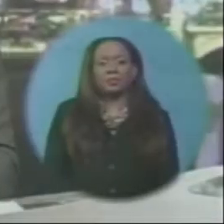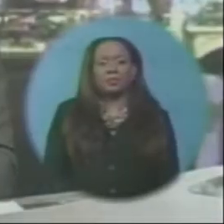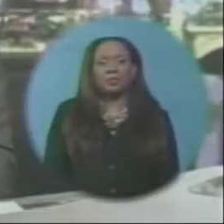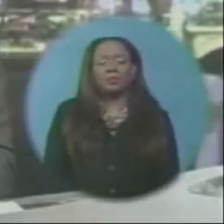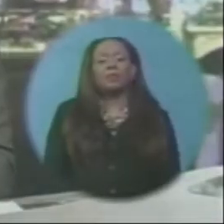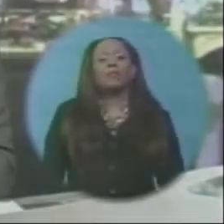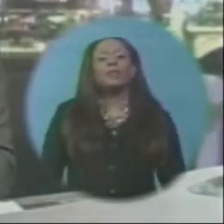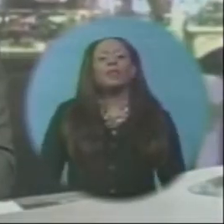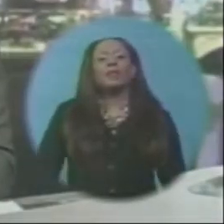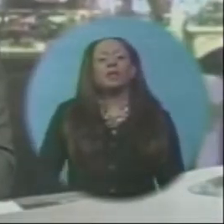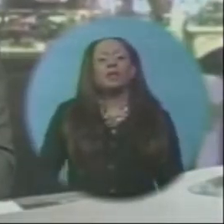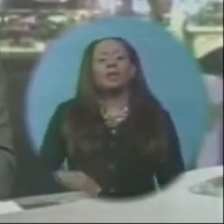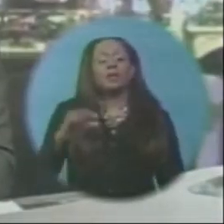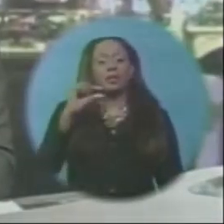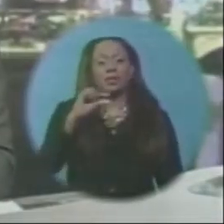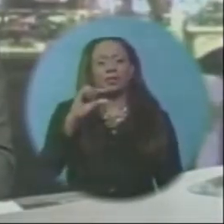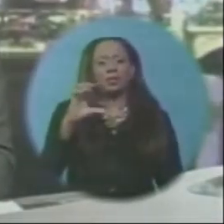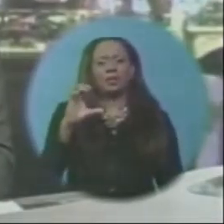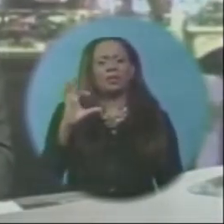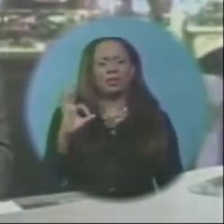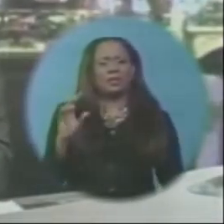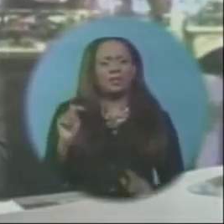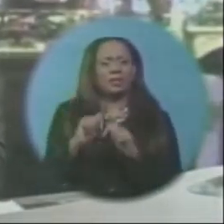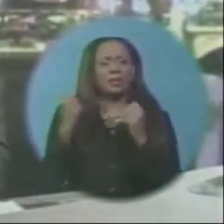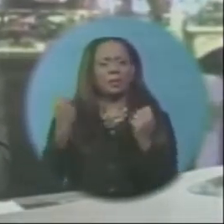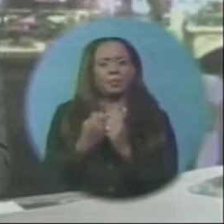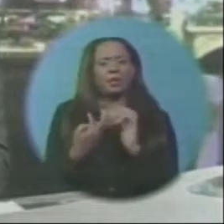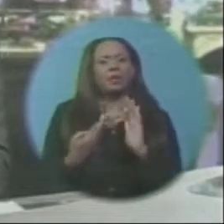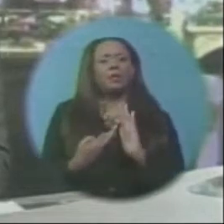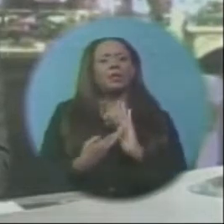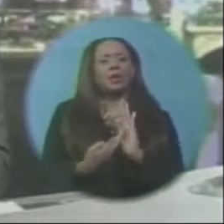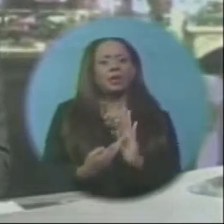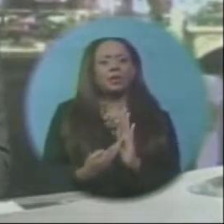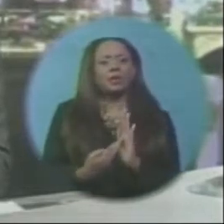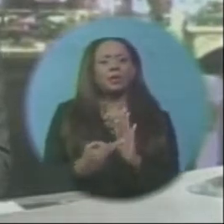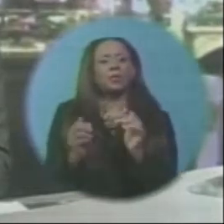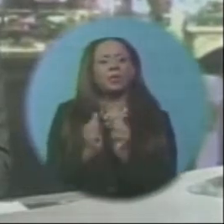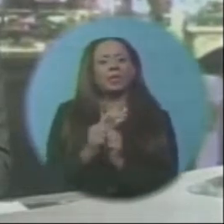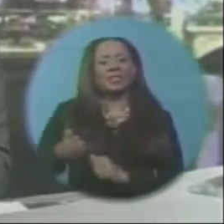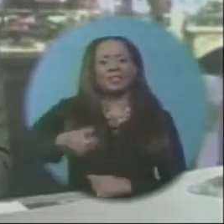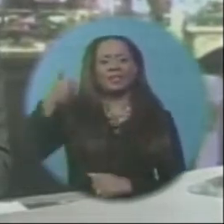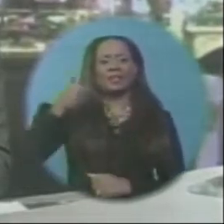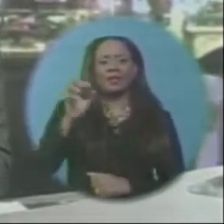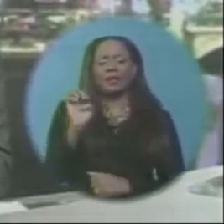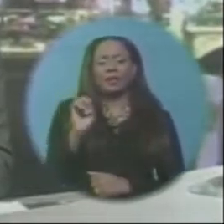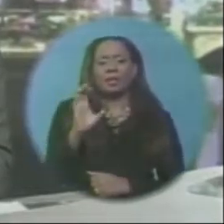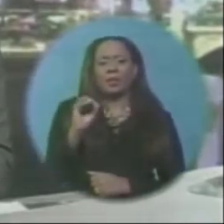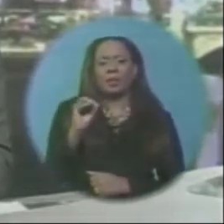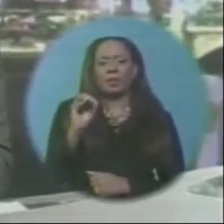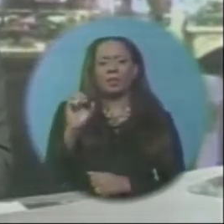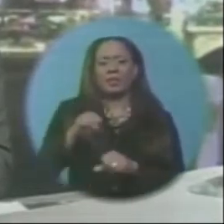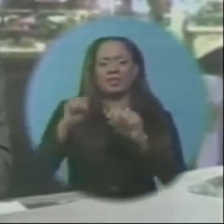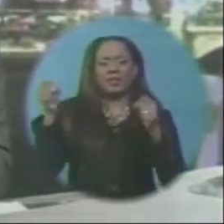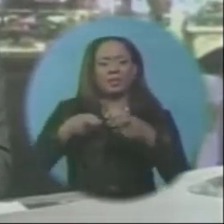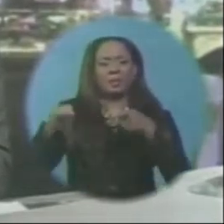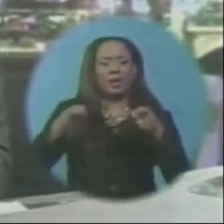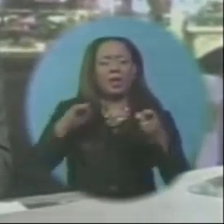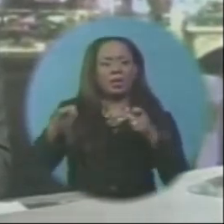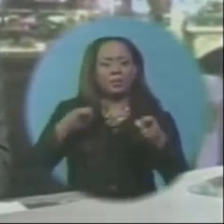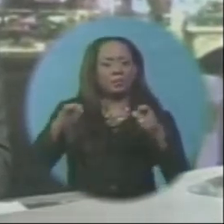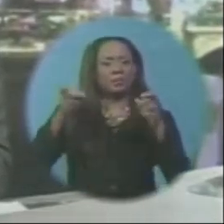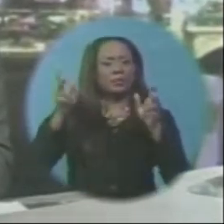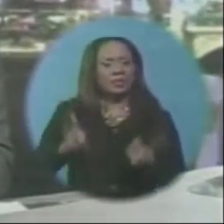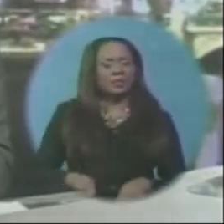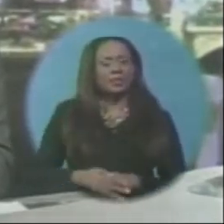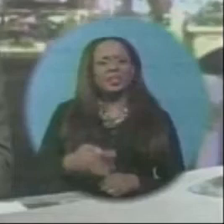The GCF was represented by its Senior Ecosystems Management Specialist, Patrick Van Lake. He says the fund is ready